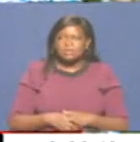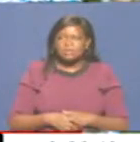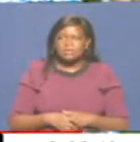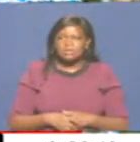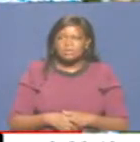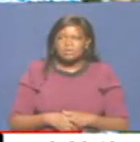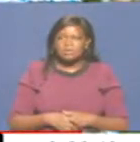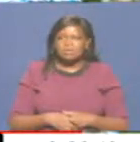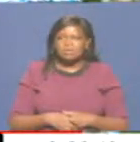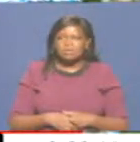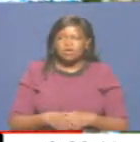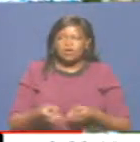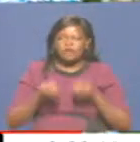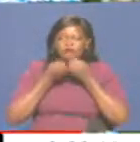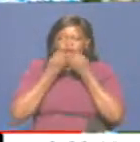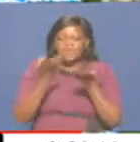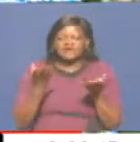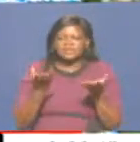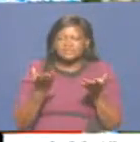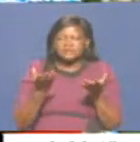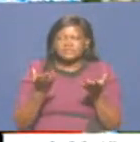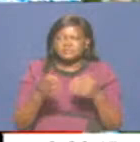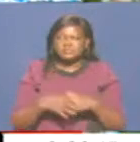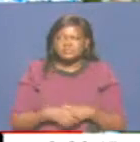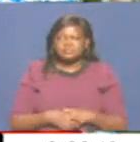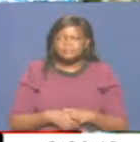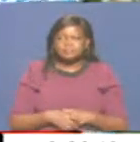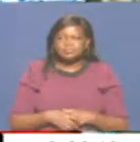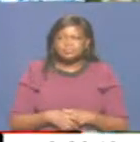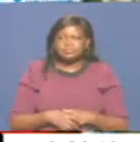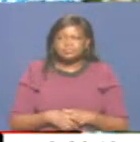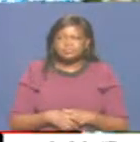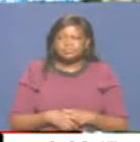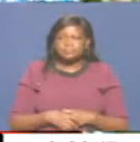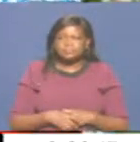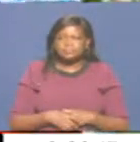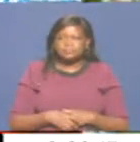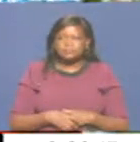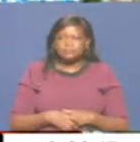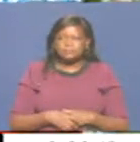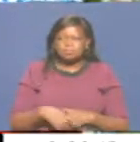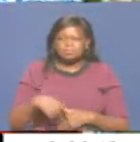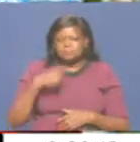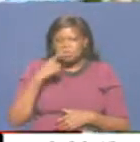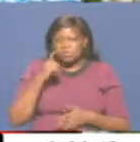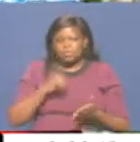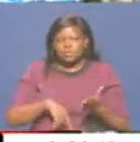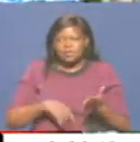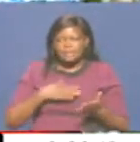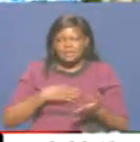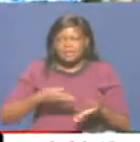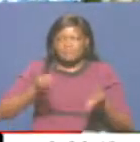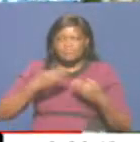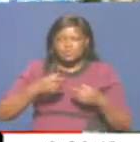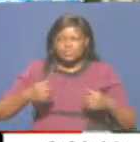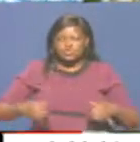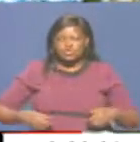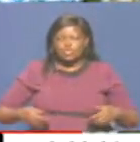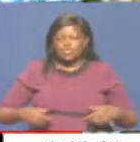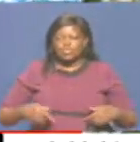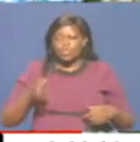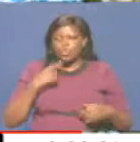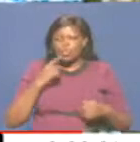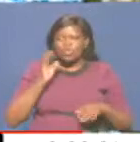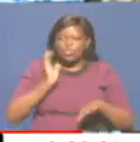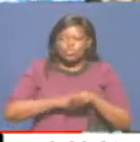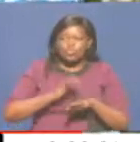of information, Eddie Madimatu. So he told Matu, please give me a young man who is a good